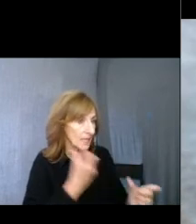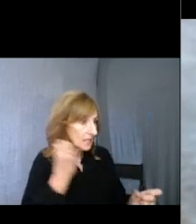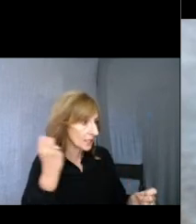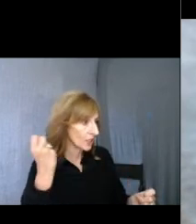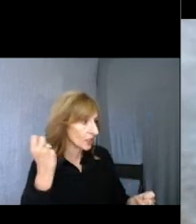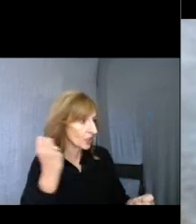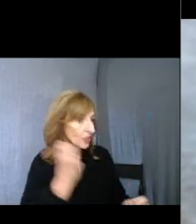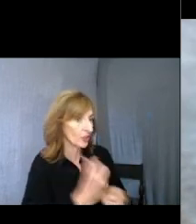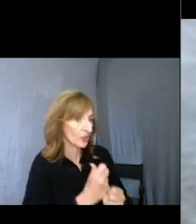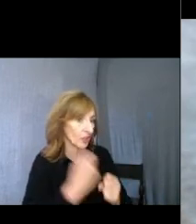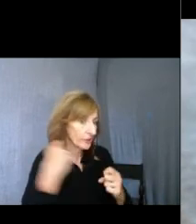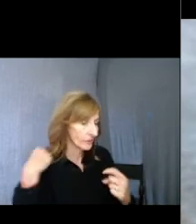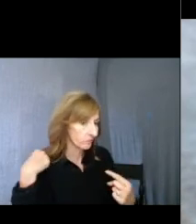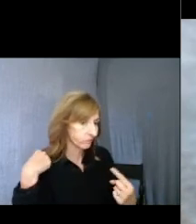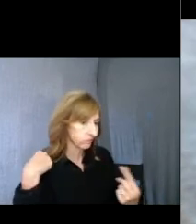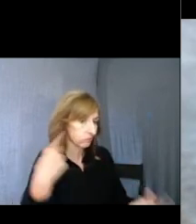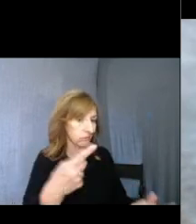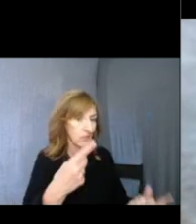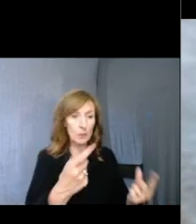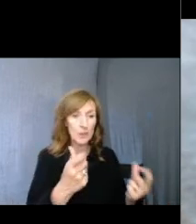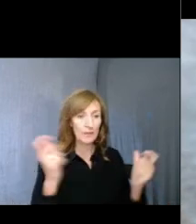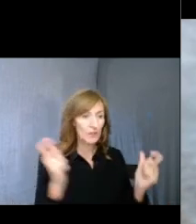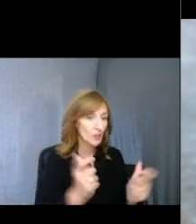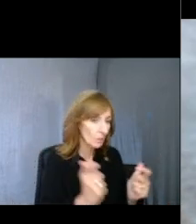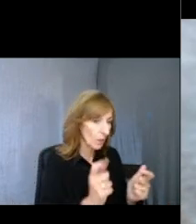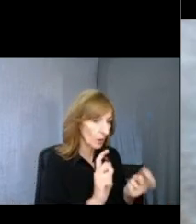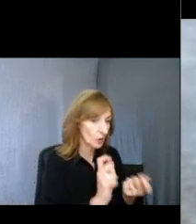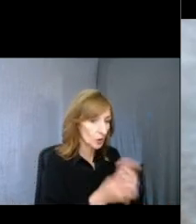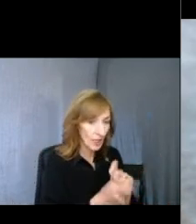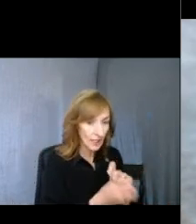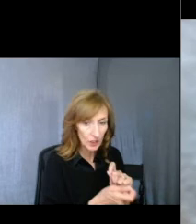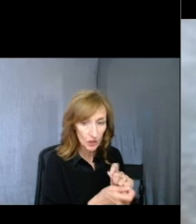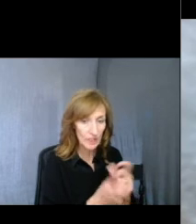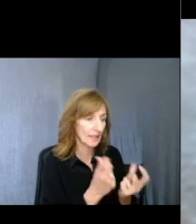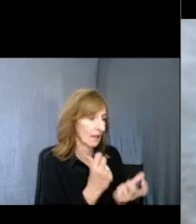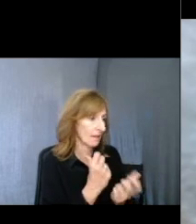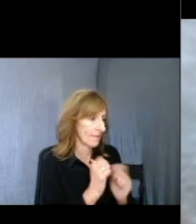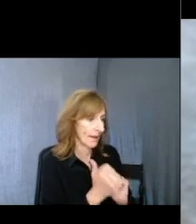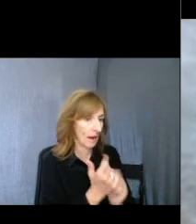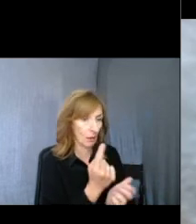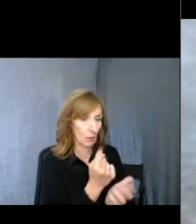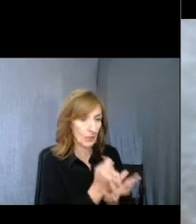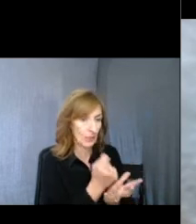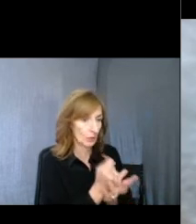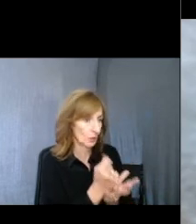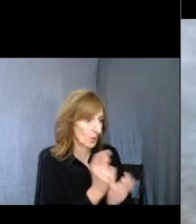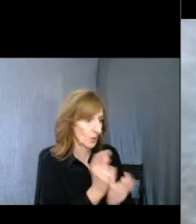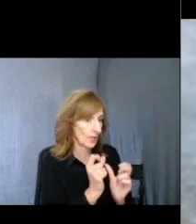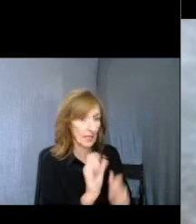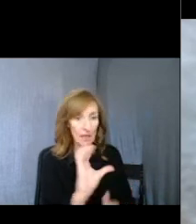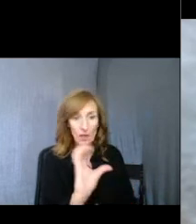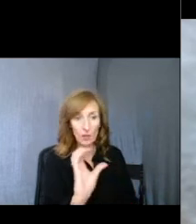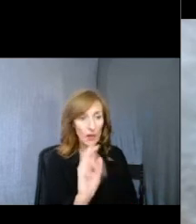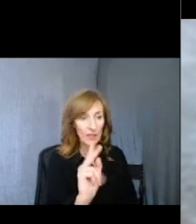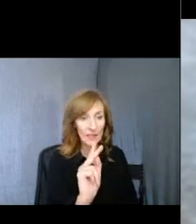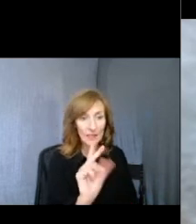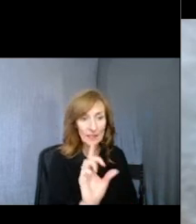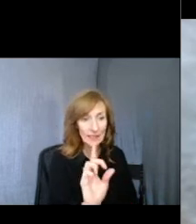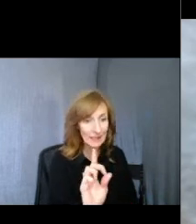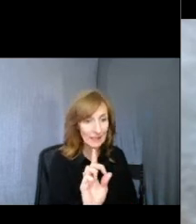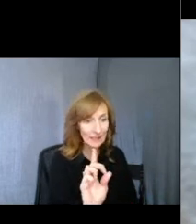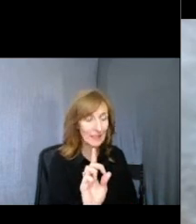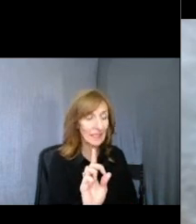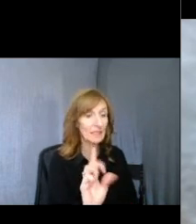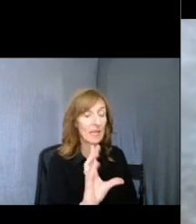some small changes and some big changes in how we treat chronic kidney disease in cats. And I've seen a sea change as an old, and I do